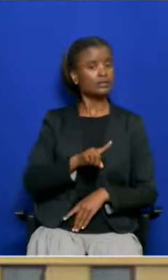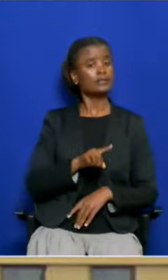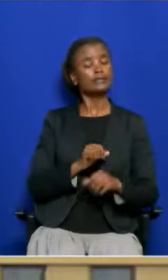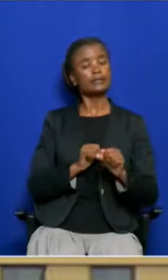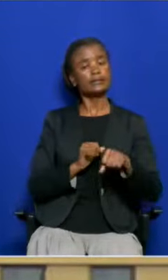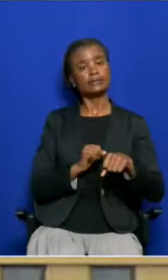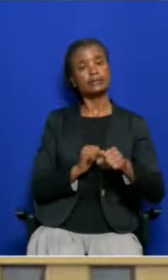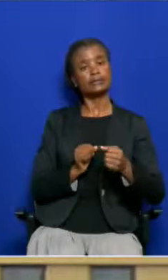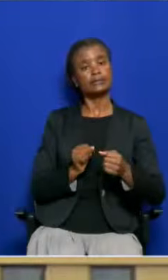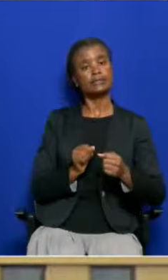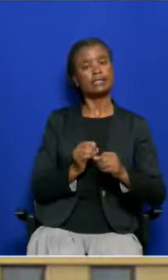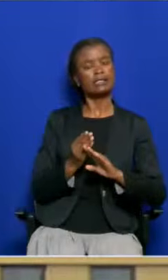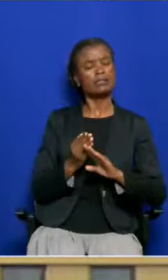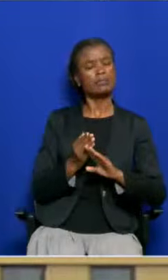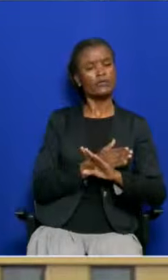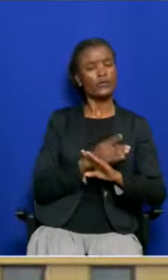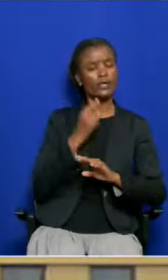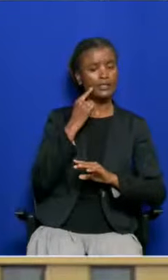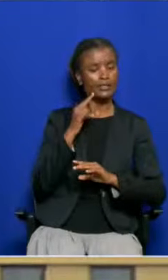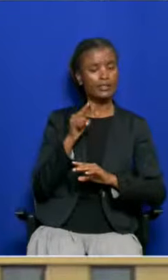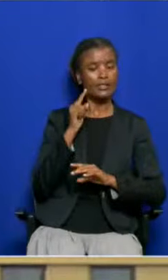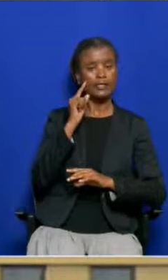Apnatsebe.